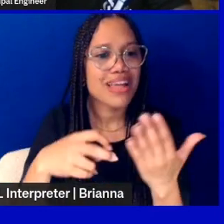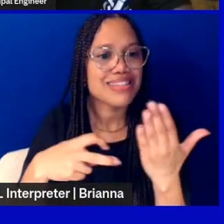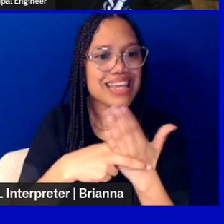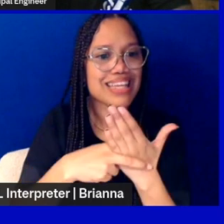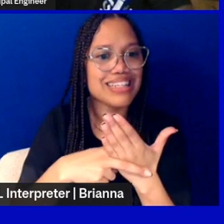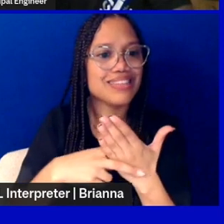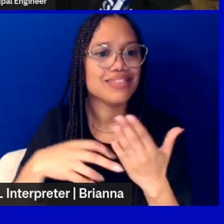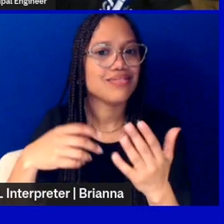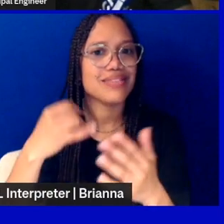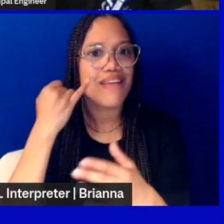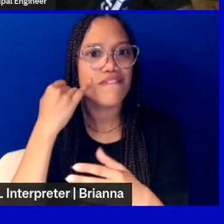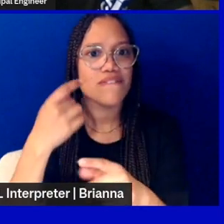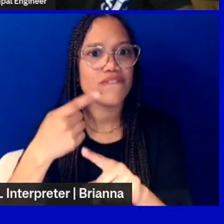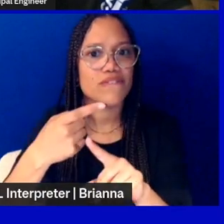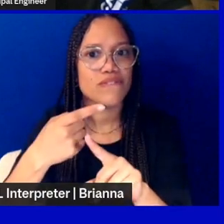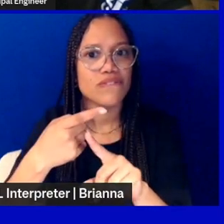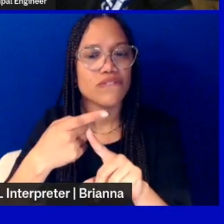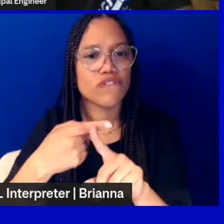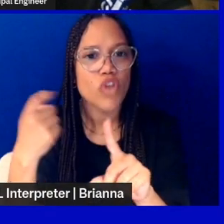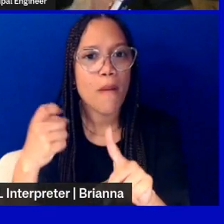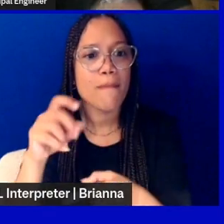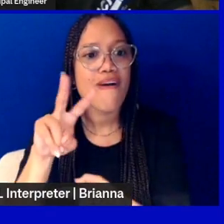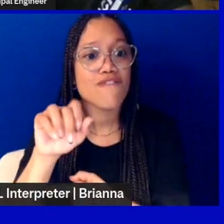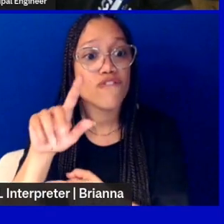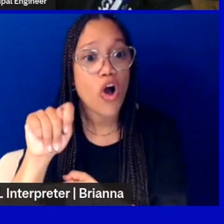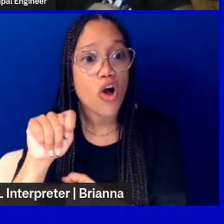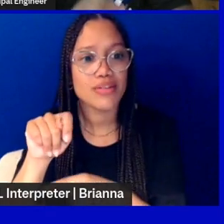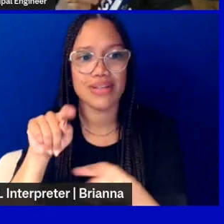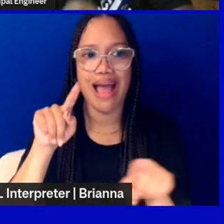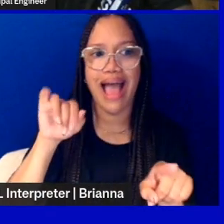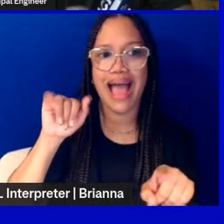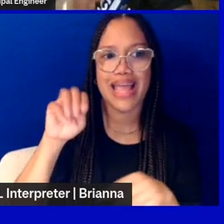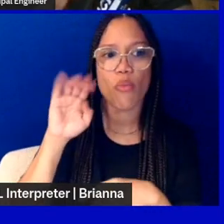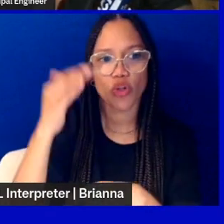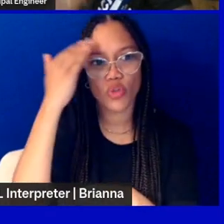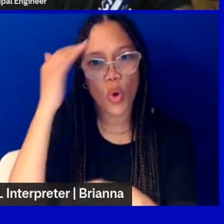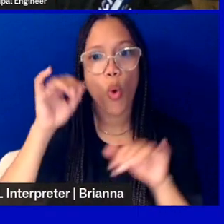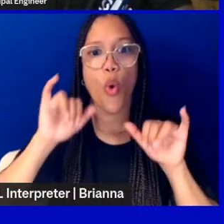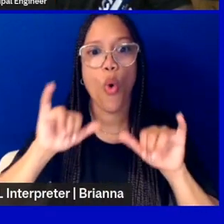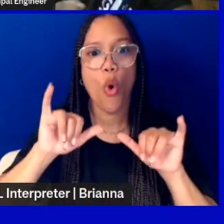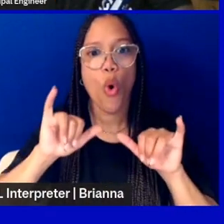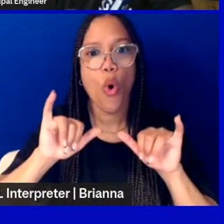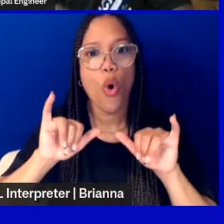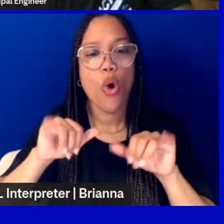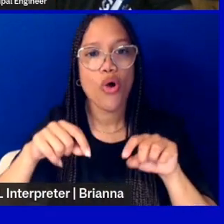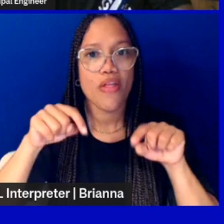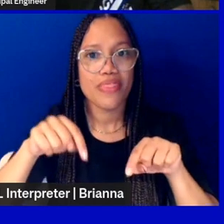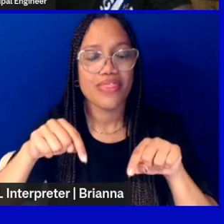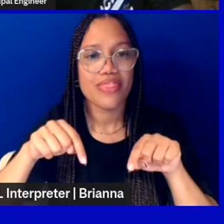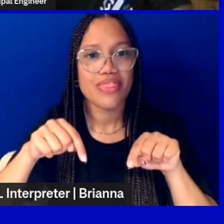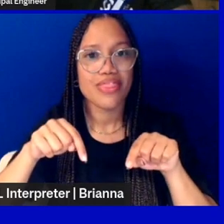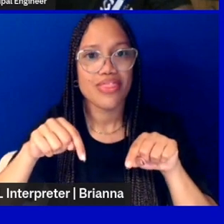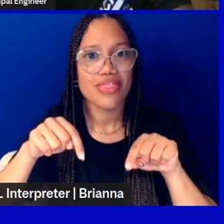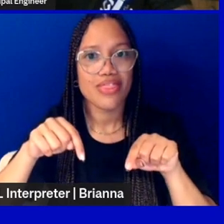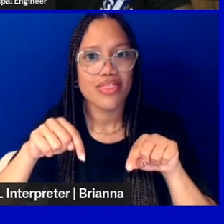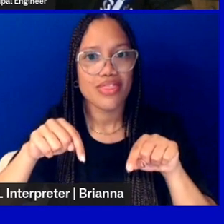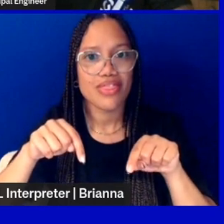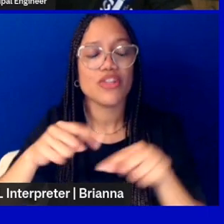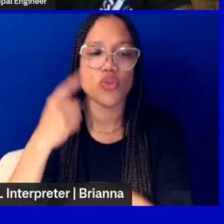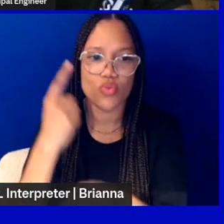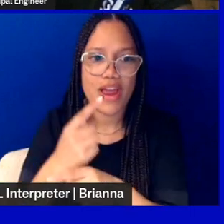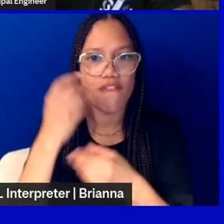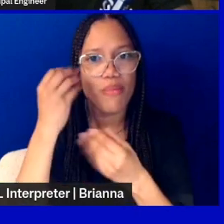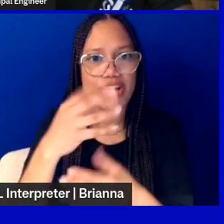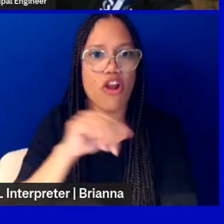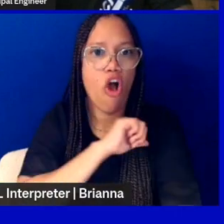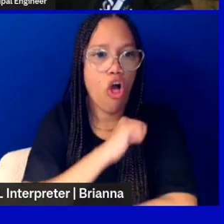from the Vault, so IAM role anywhere knows, okay, this request is genuine and it is coming from the authorized certificate authority, which is a Vault in this